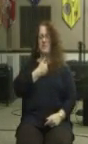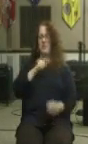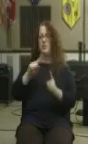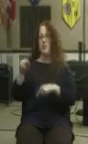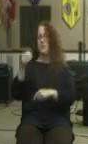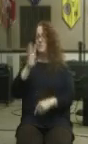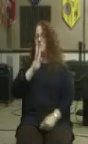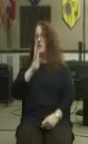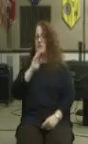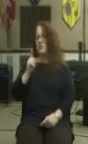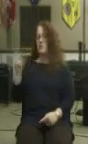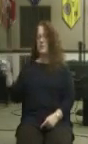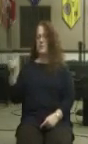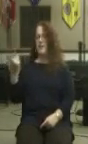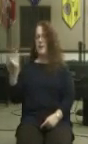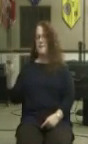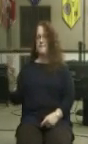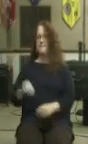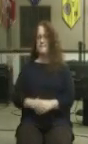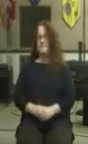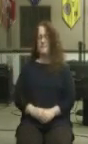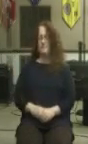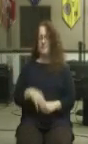talk to myself to go talk to them.